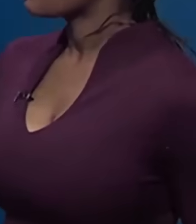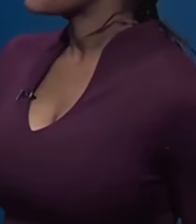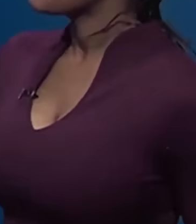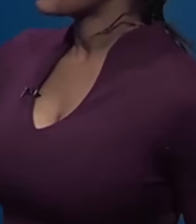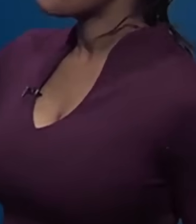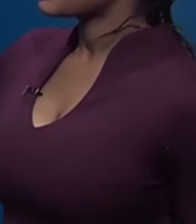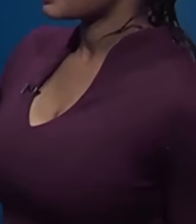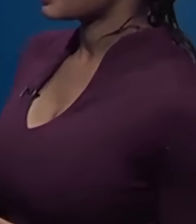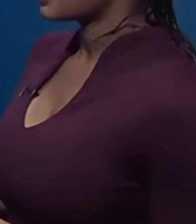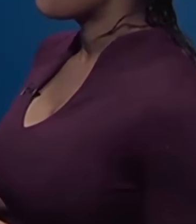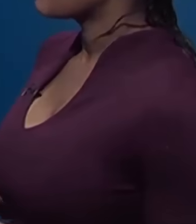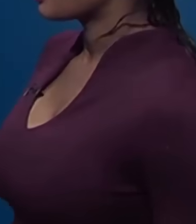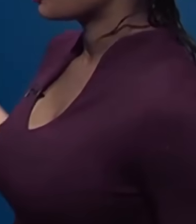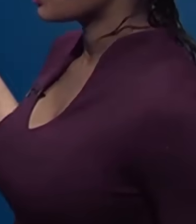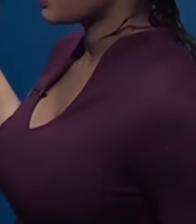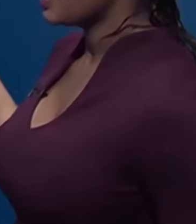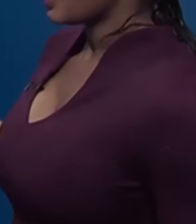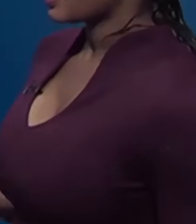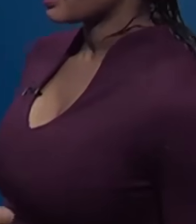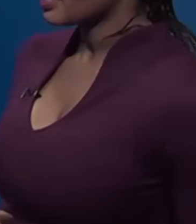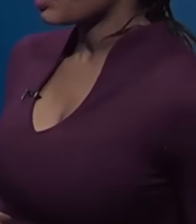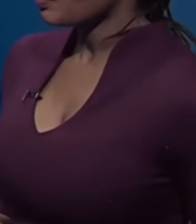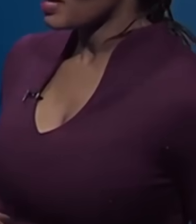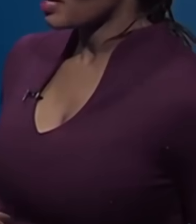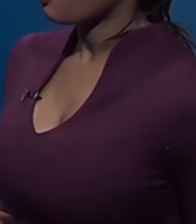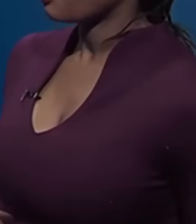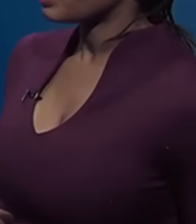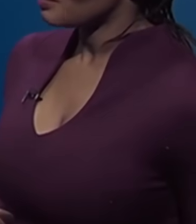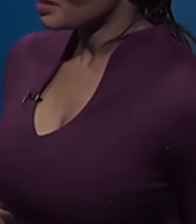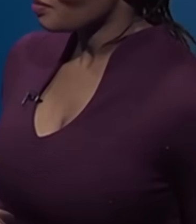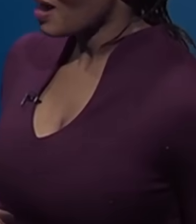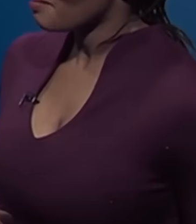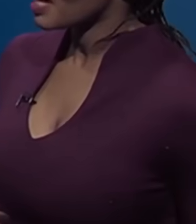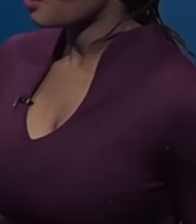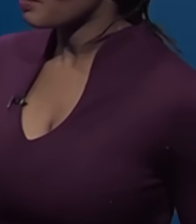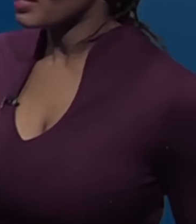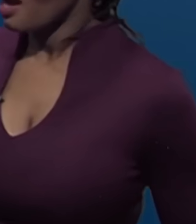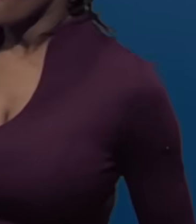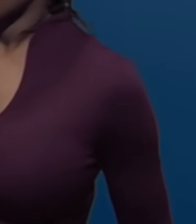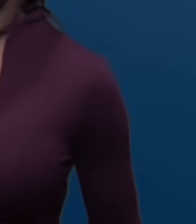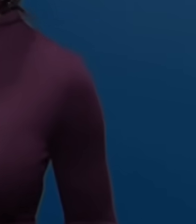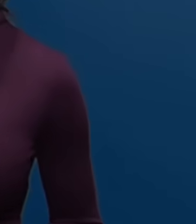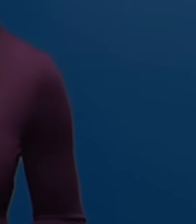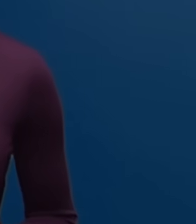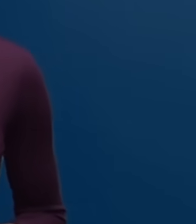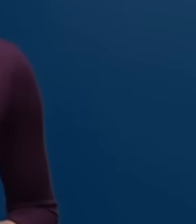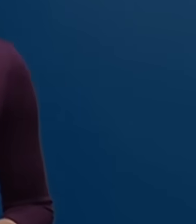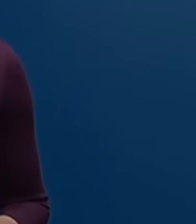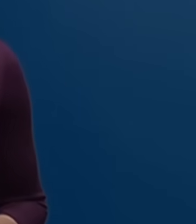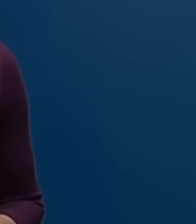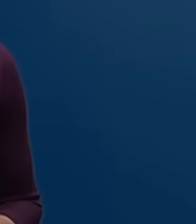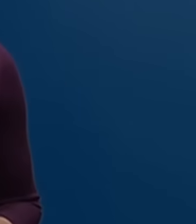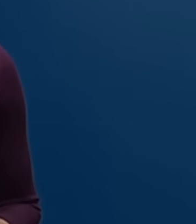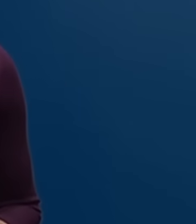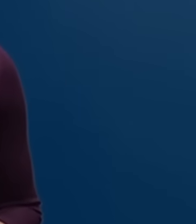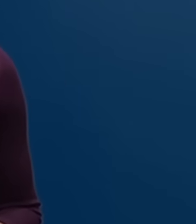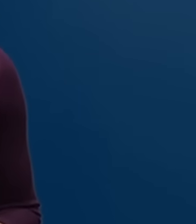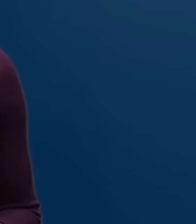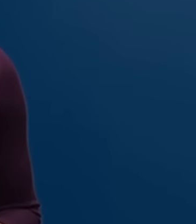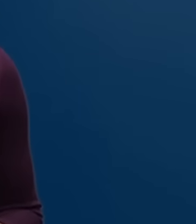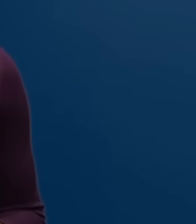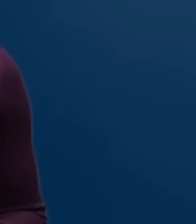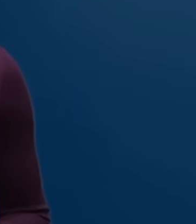go itemogela masarasarana a pula Richards Bay ka digata di le 14 go a go di le 32 fa re lebelela ko Kokstad go tla nna tsididi ka digata di le 5 go